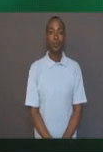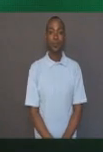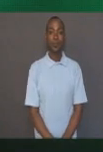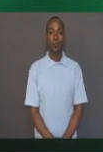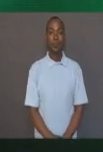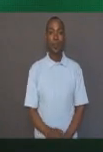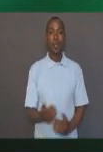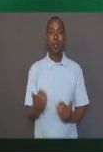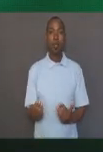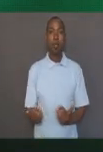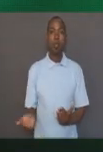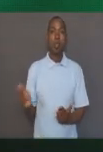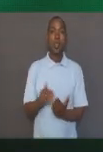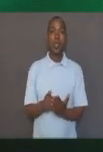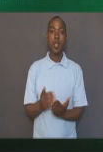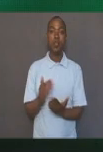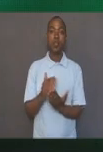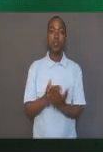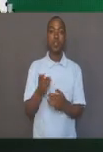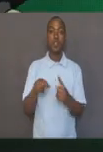Let's get back to our lesson.